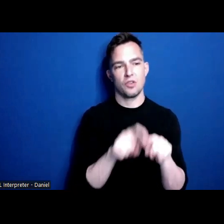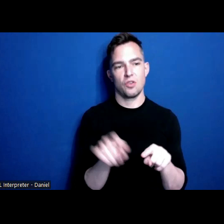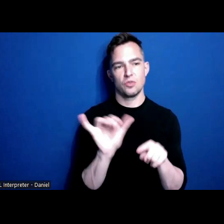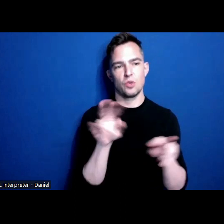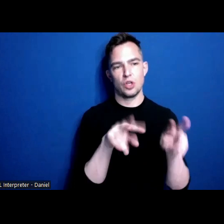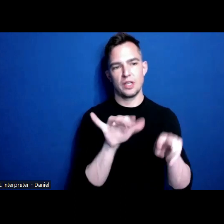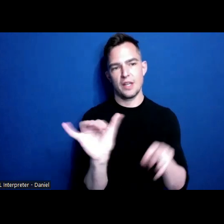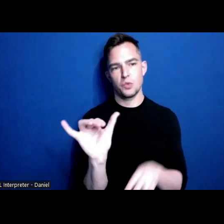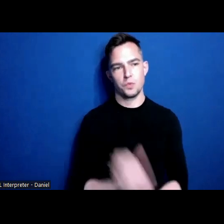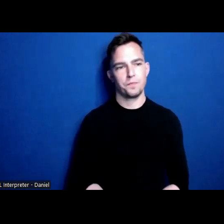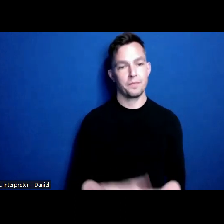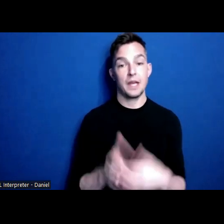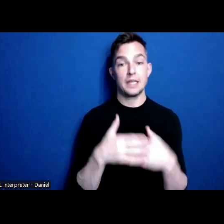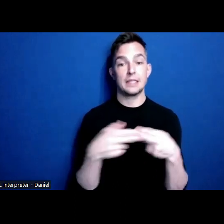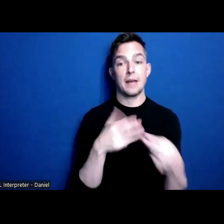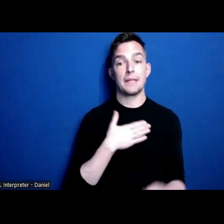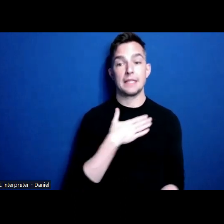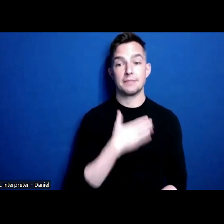Next slide, please.